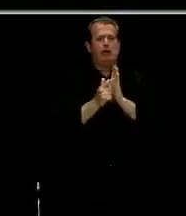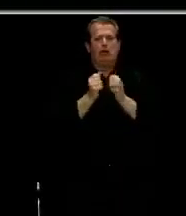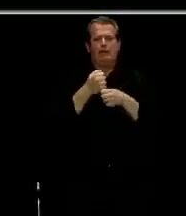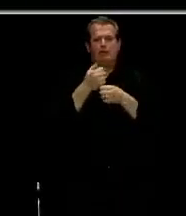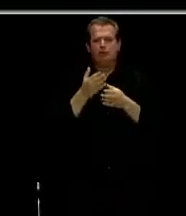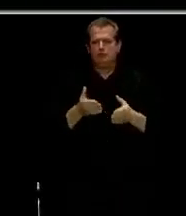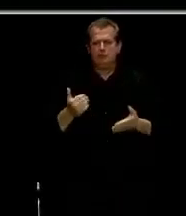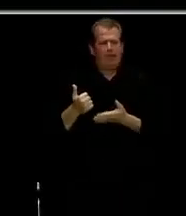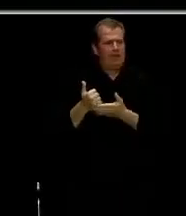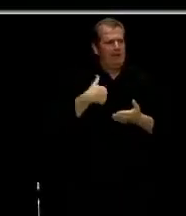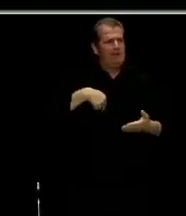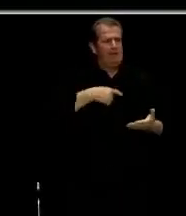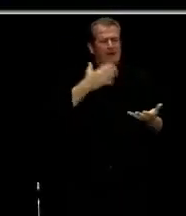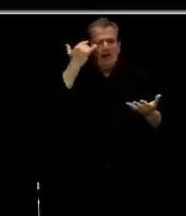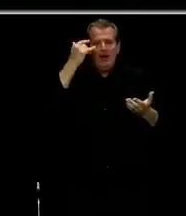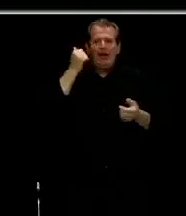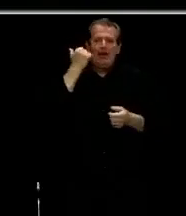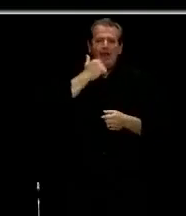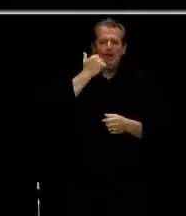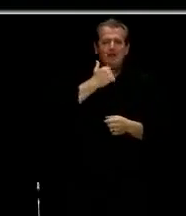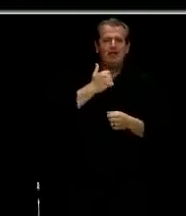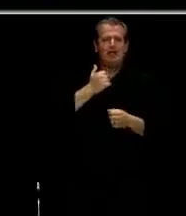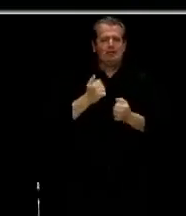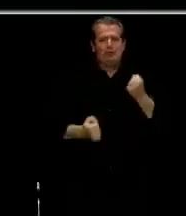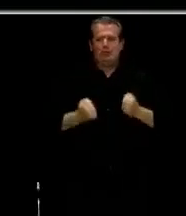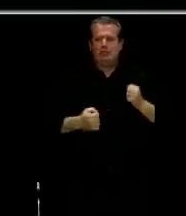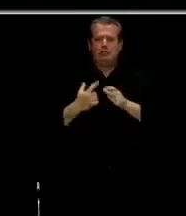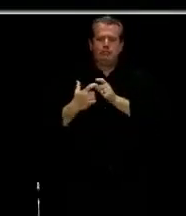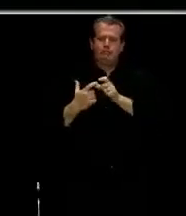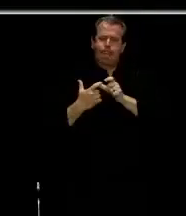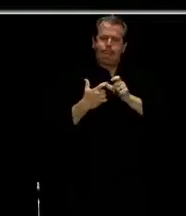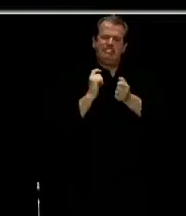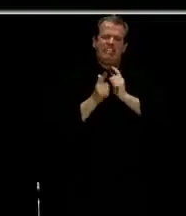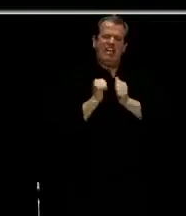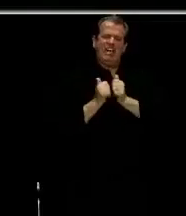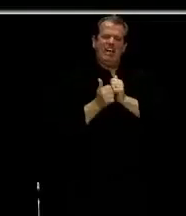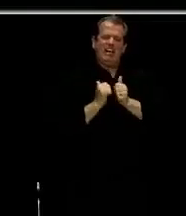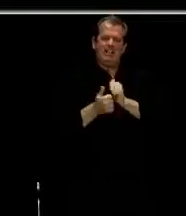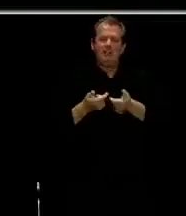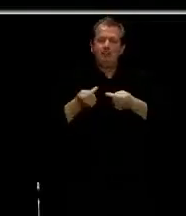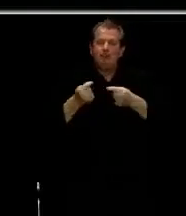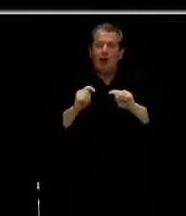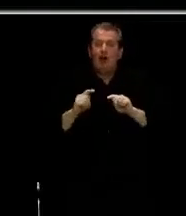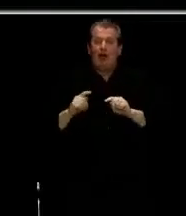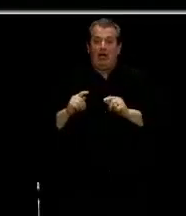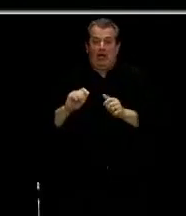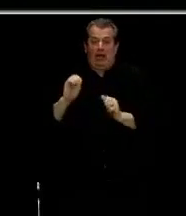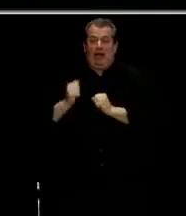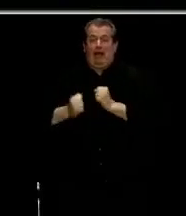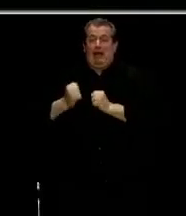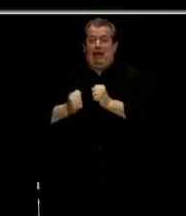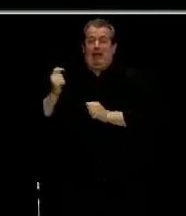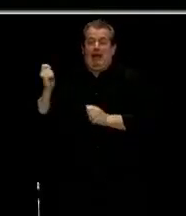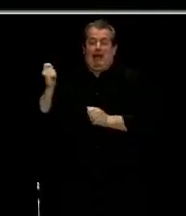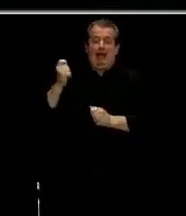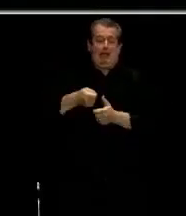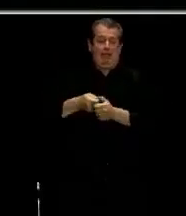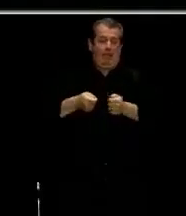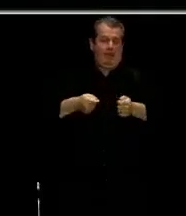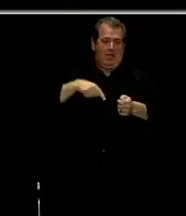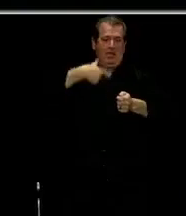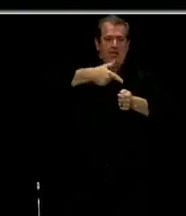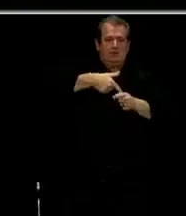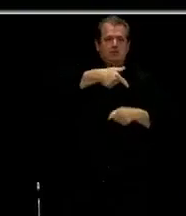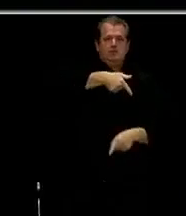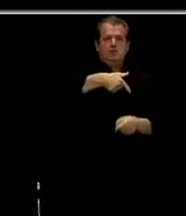limits, it's a relay race. And you run your hardest and then pass that baton on, and good folks take it up. And if it's